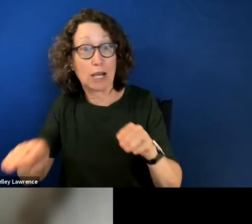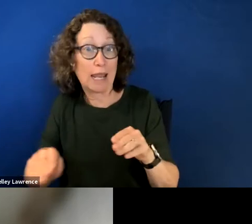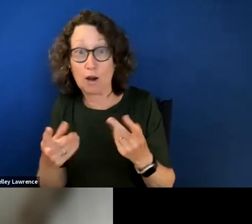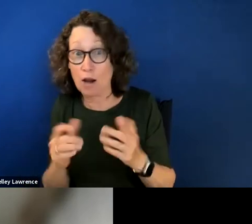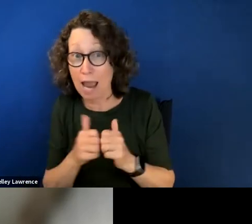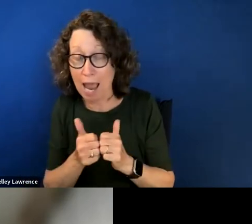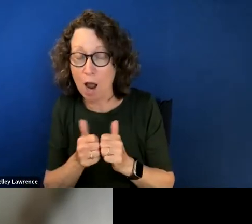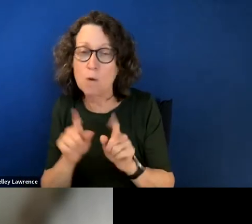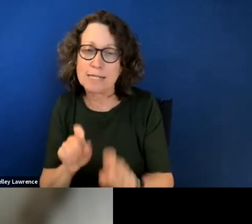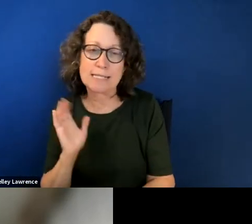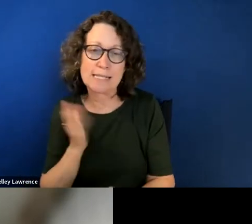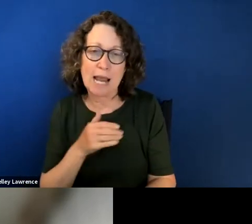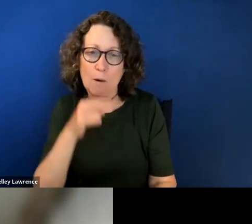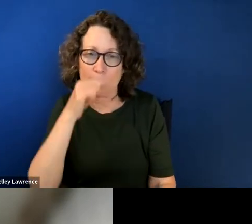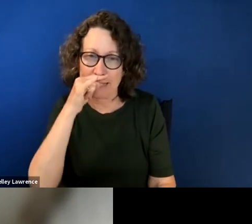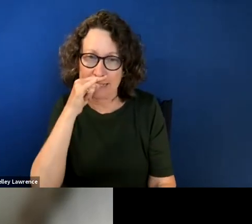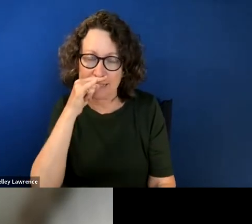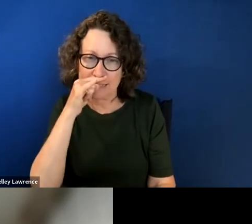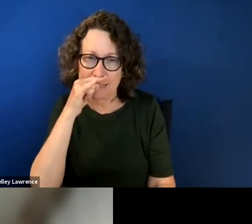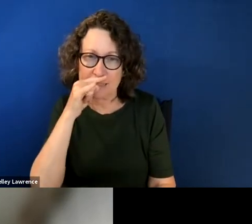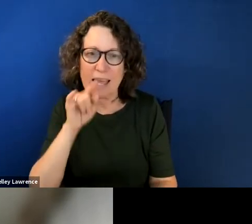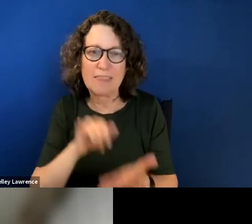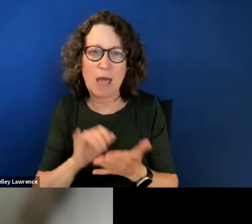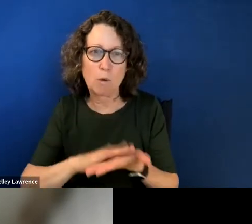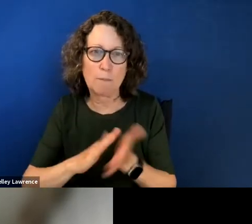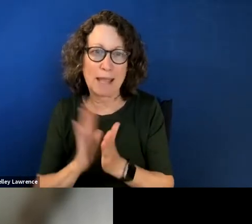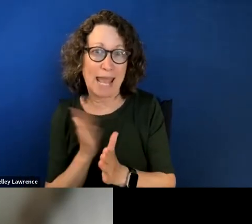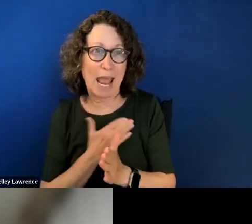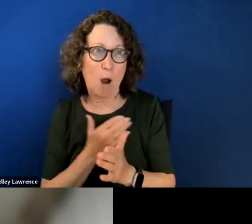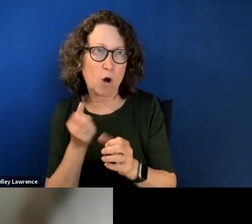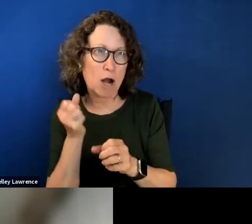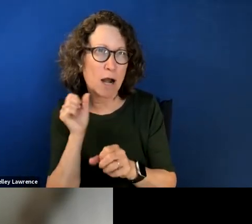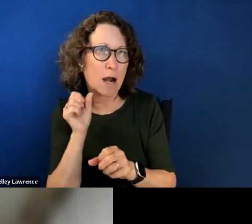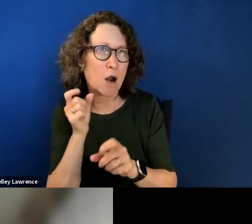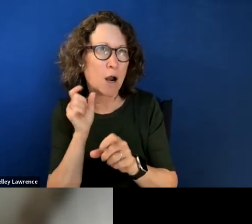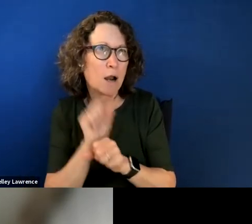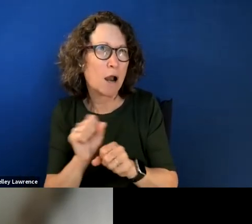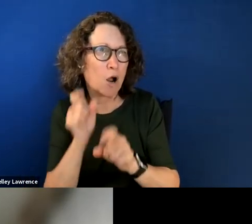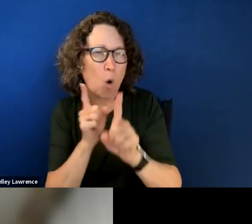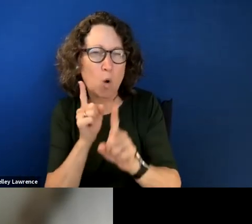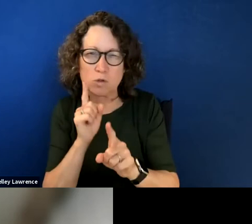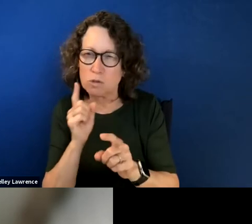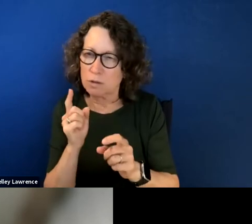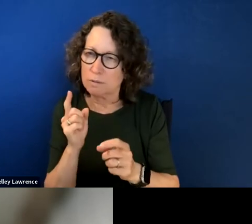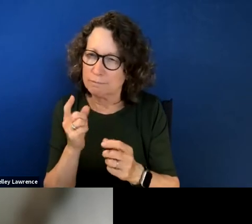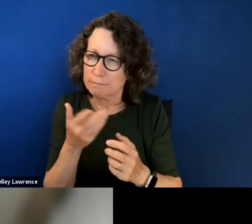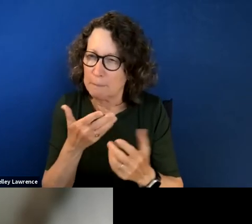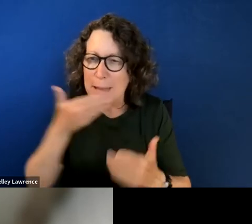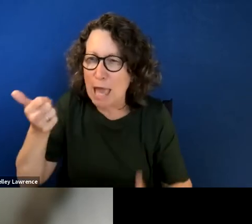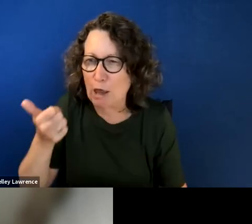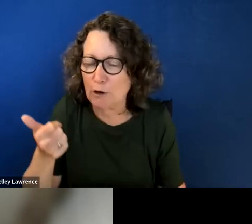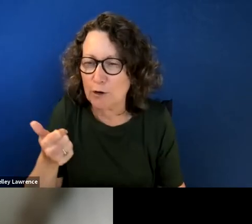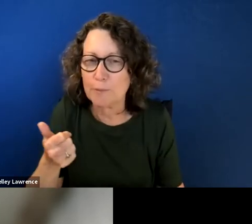by testing our students. That's going to strengthen our efforts and keep schools open. So at the top of this slide, you see